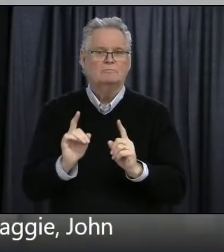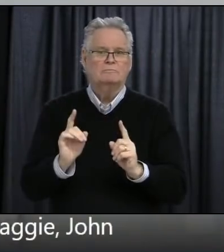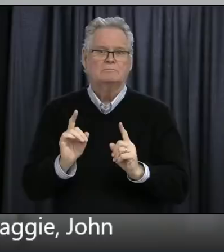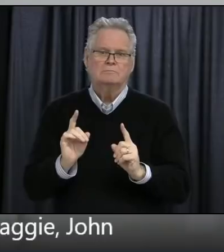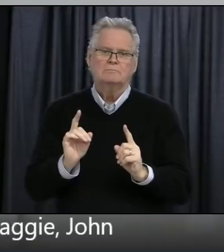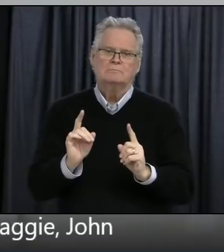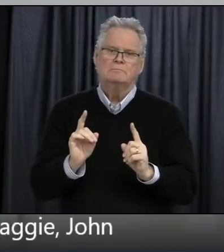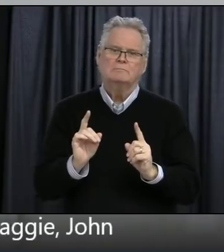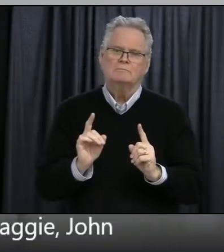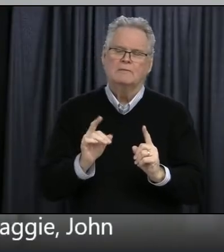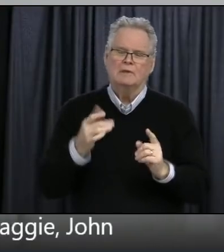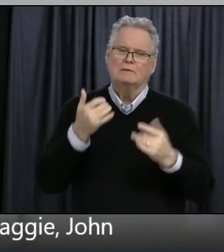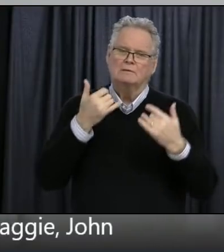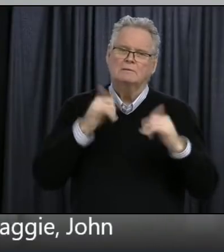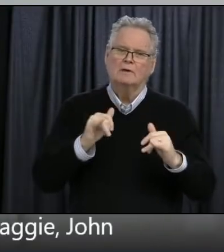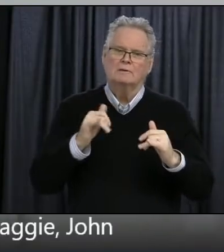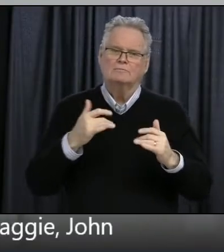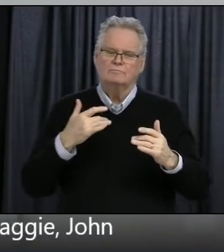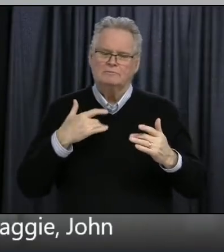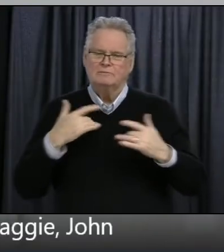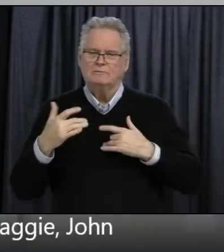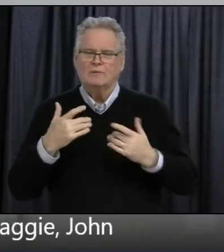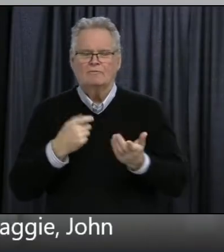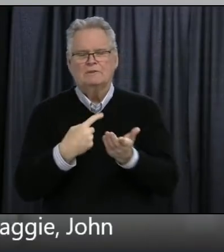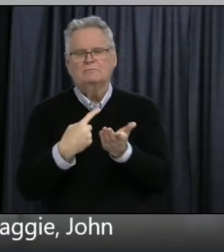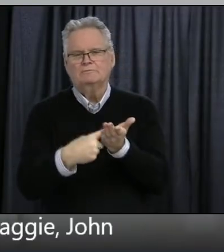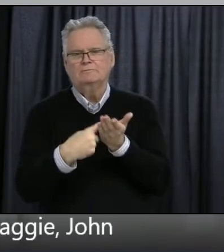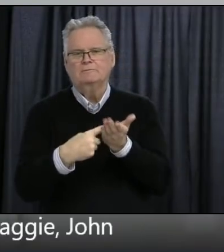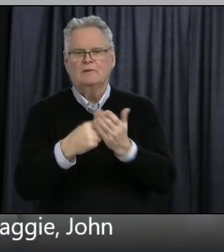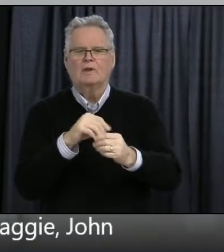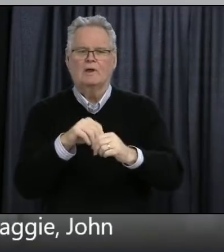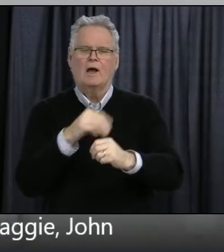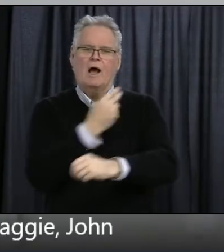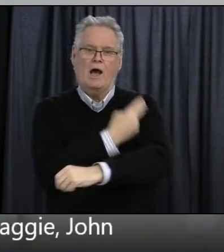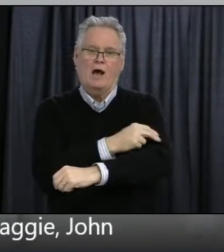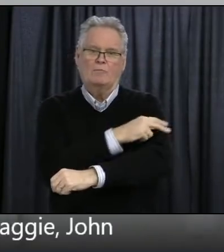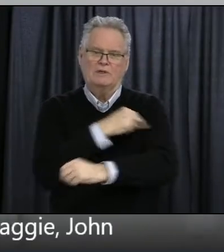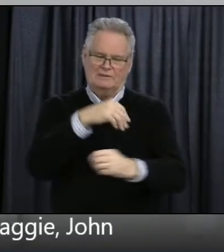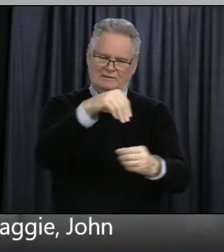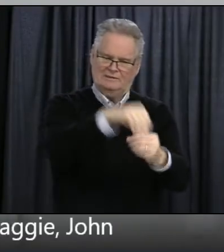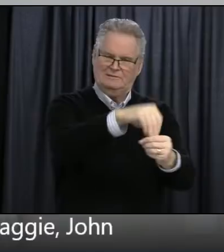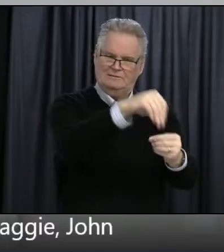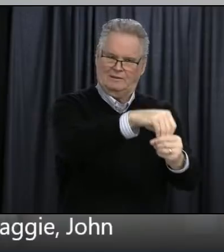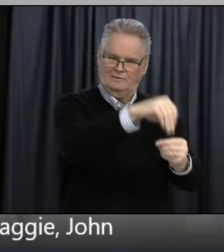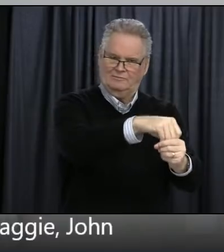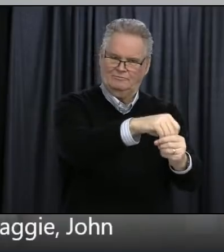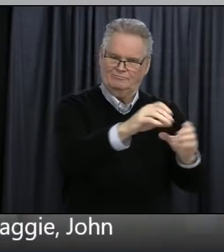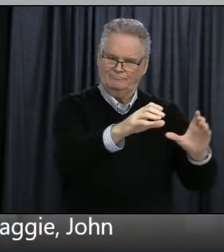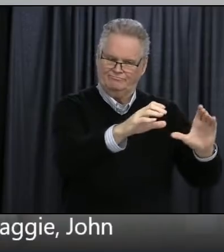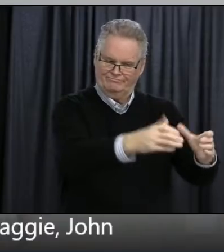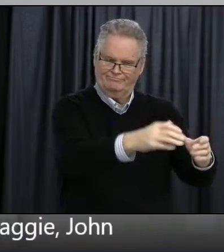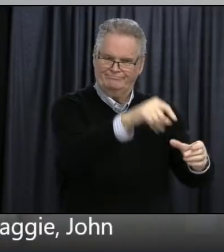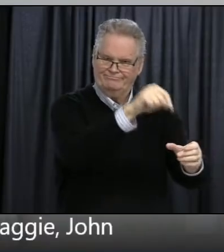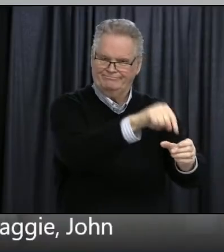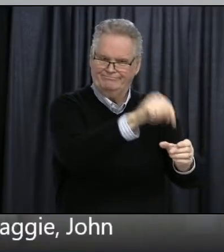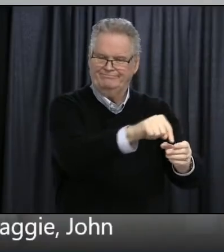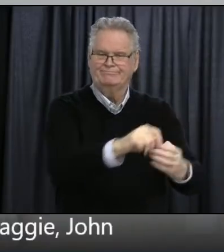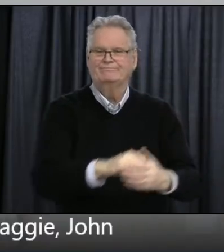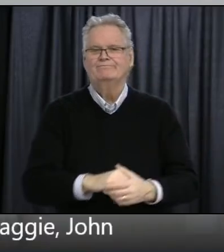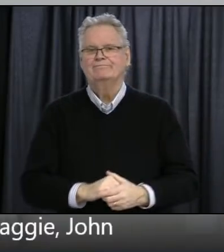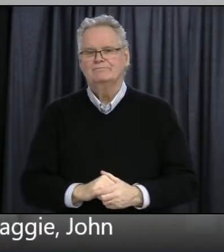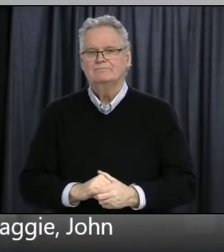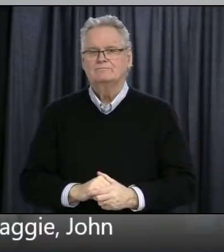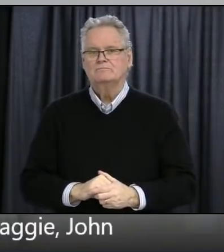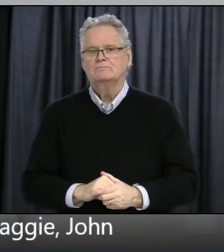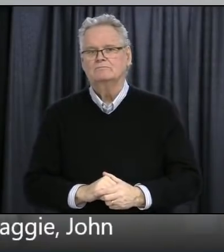very difficult to do other, in this situation, than lay out some general principles. But the system is flexible.